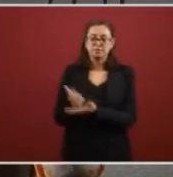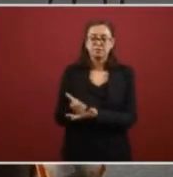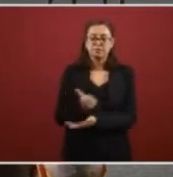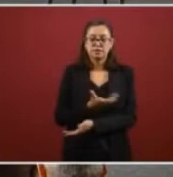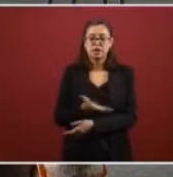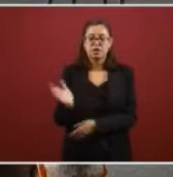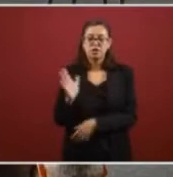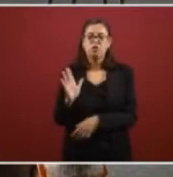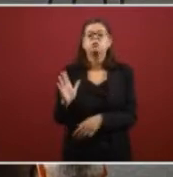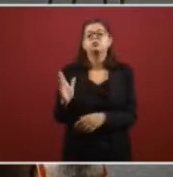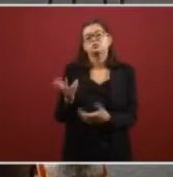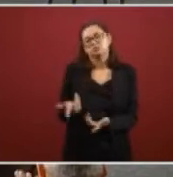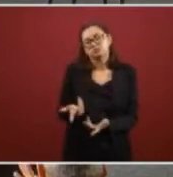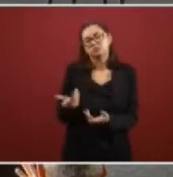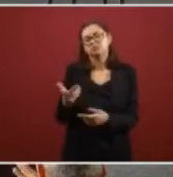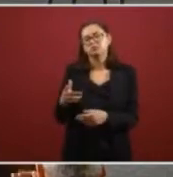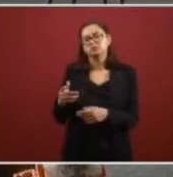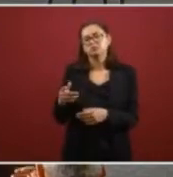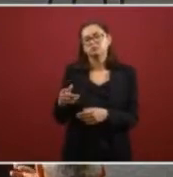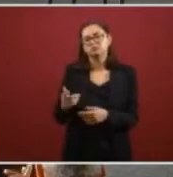Okay.